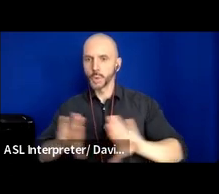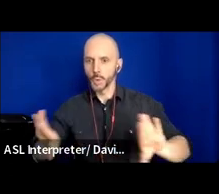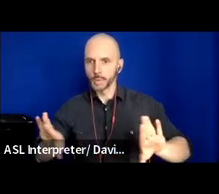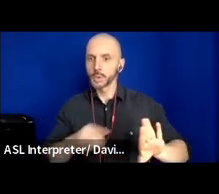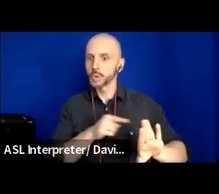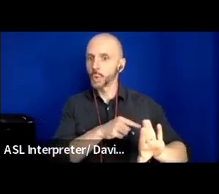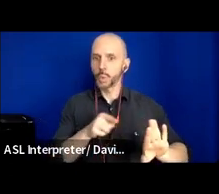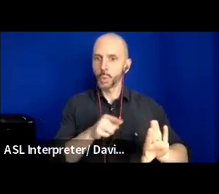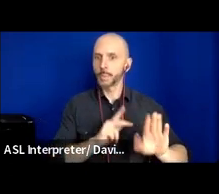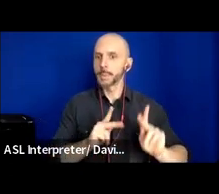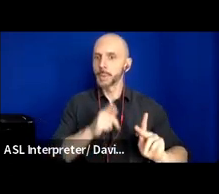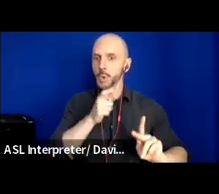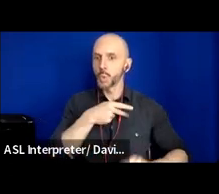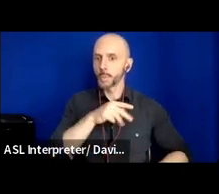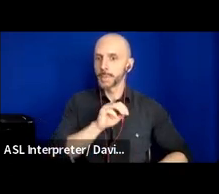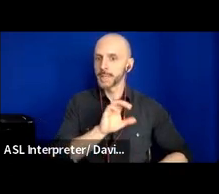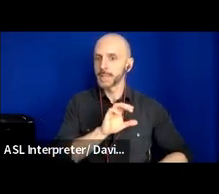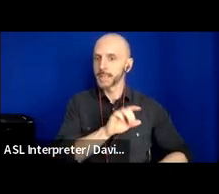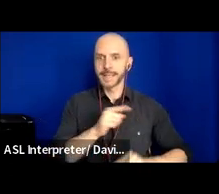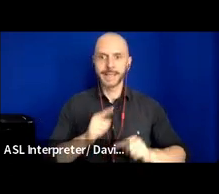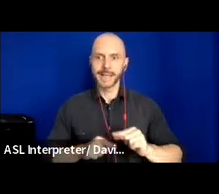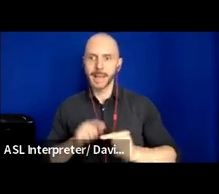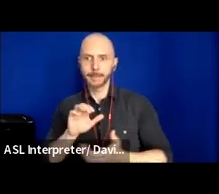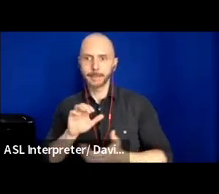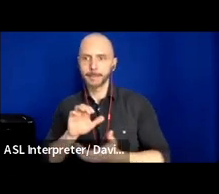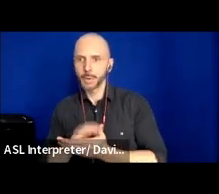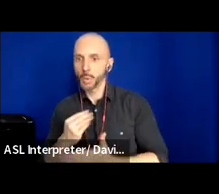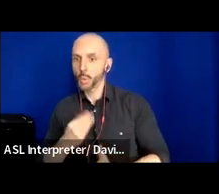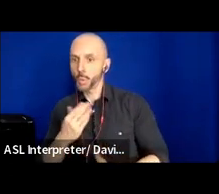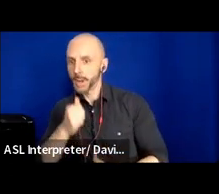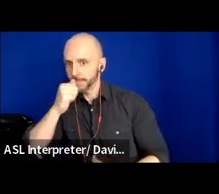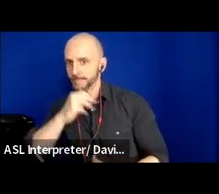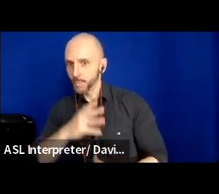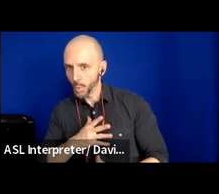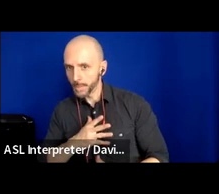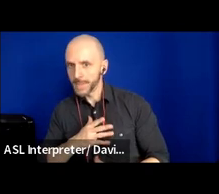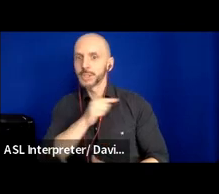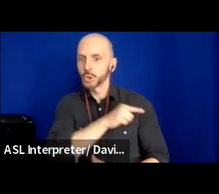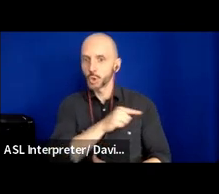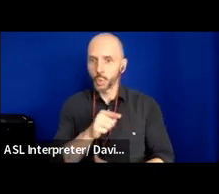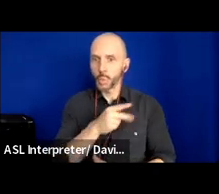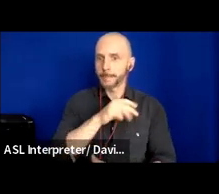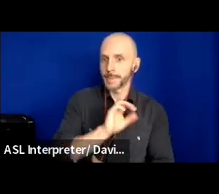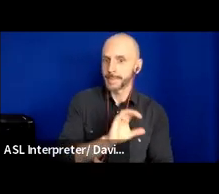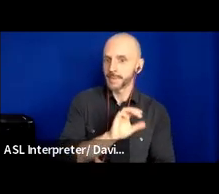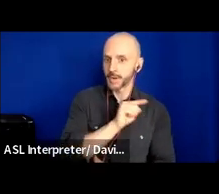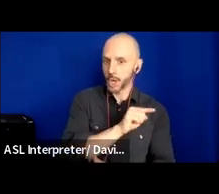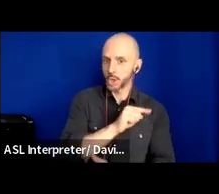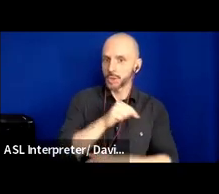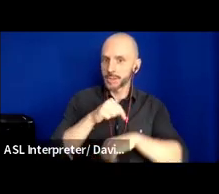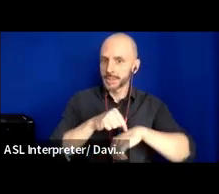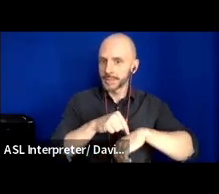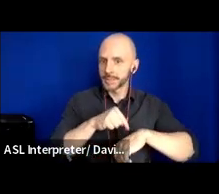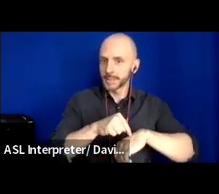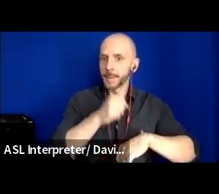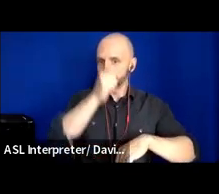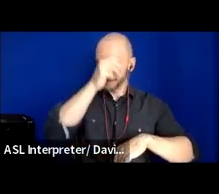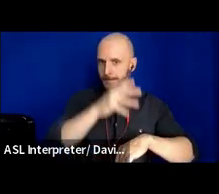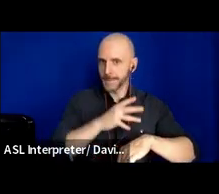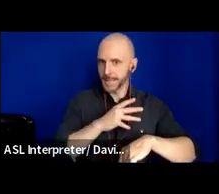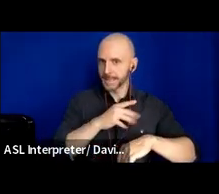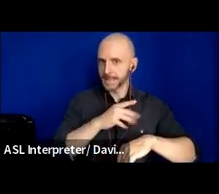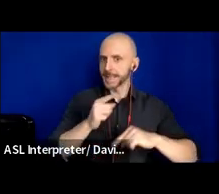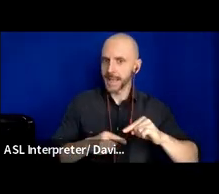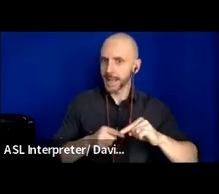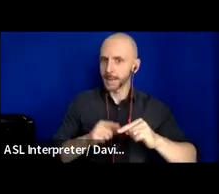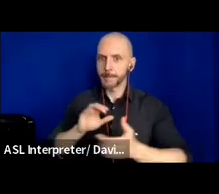and really were alone and lonely. And there's lots of actually stories and documentaries about some of this that you can also explore beyond this. But I just wanted to share that with you,